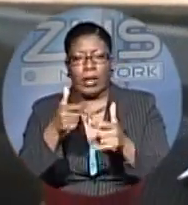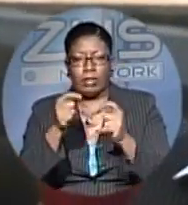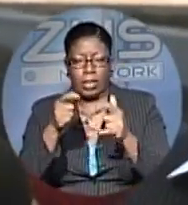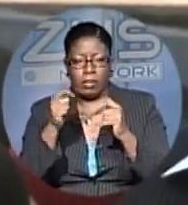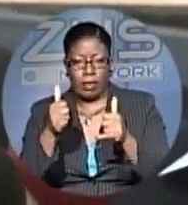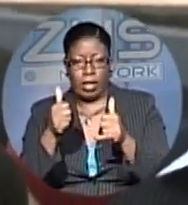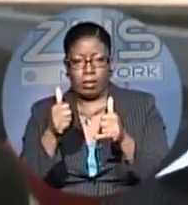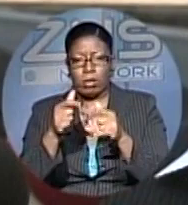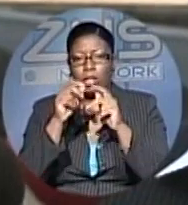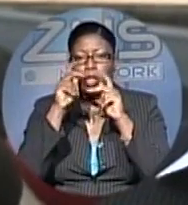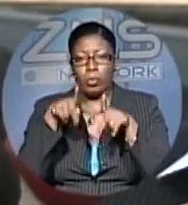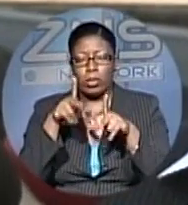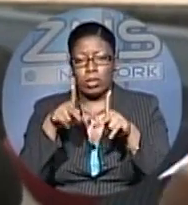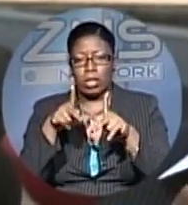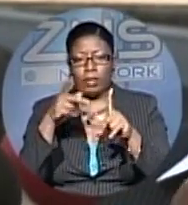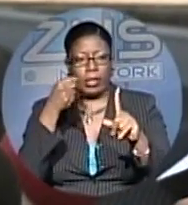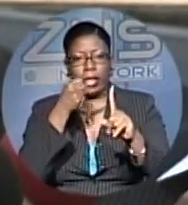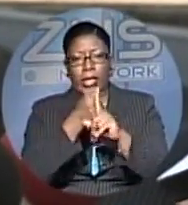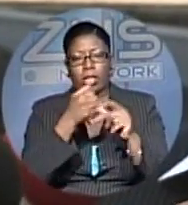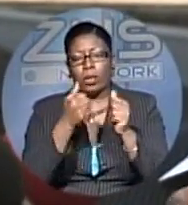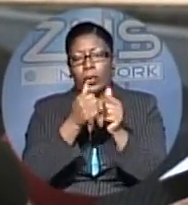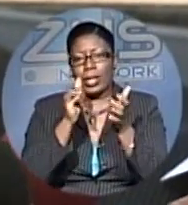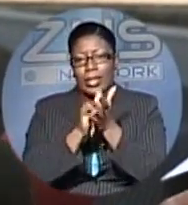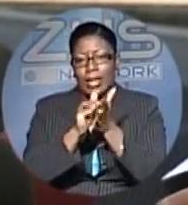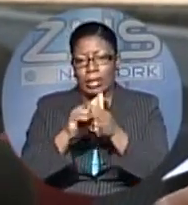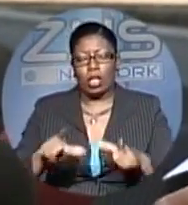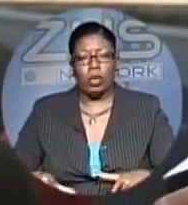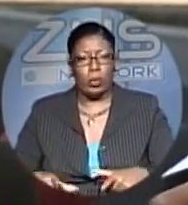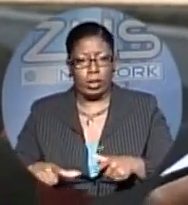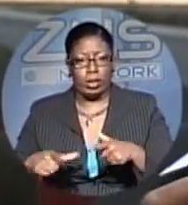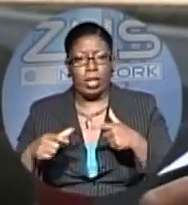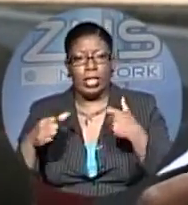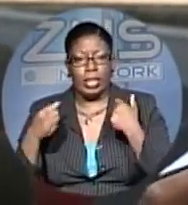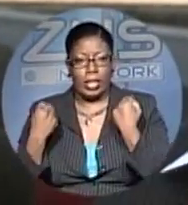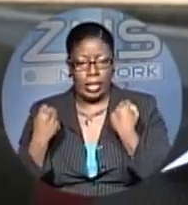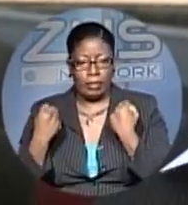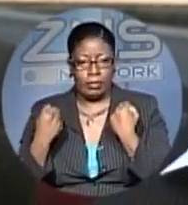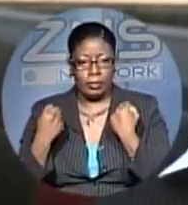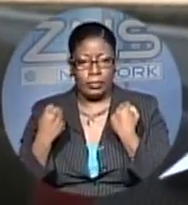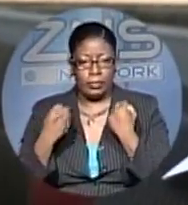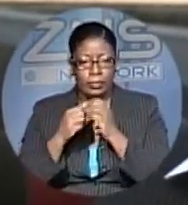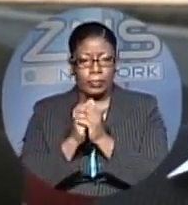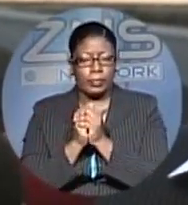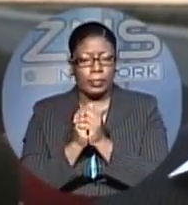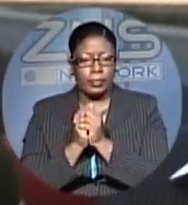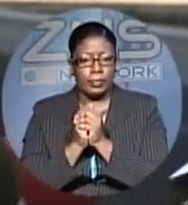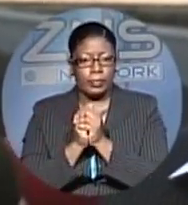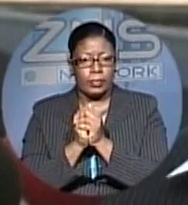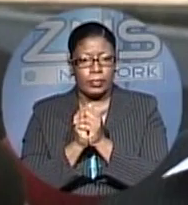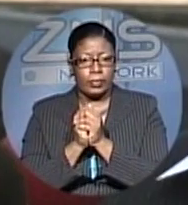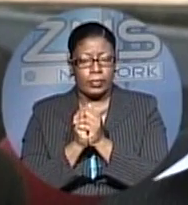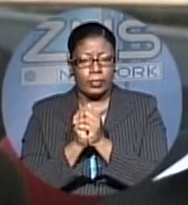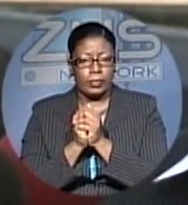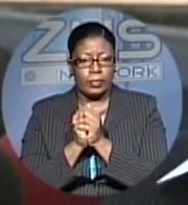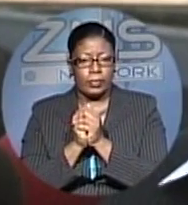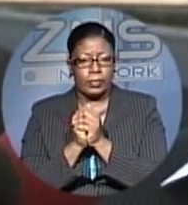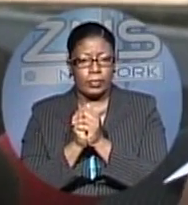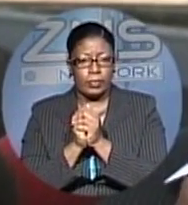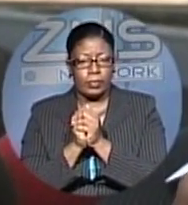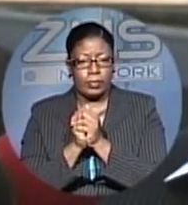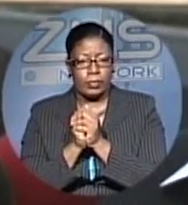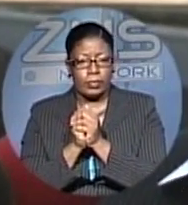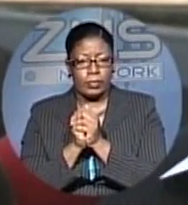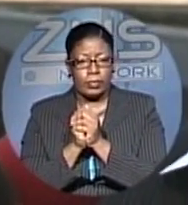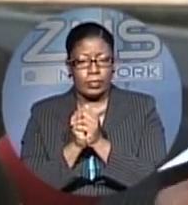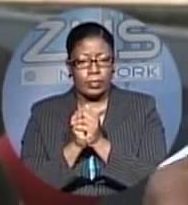survive from a high-powered being inflicted from a